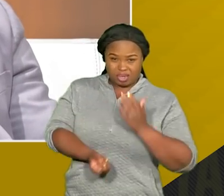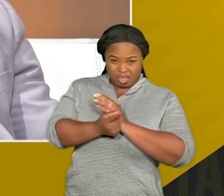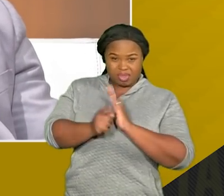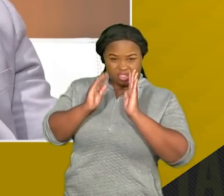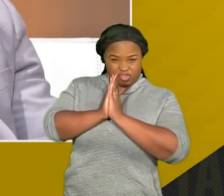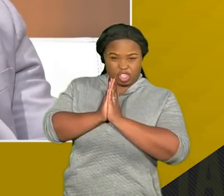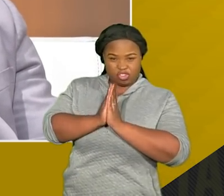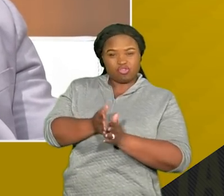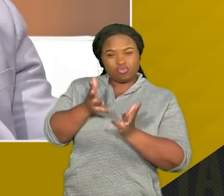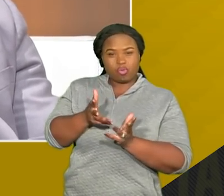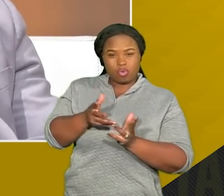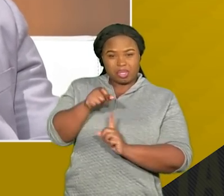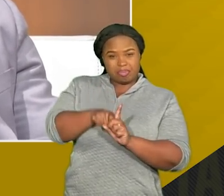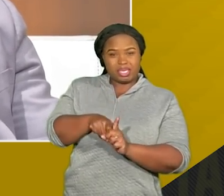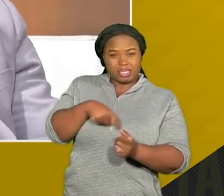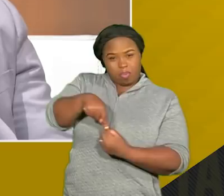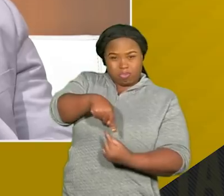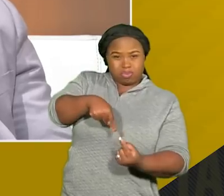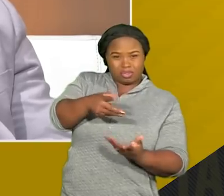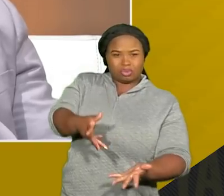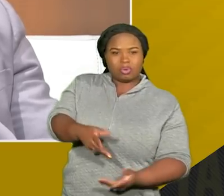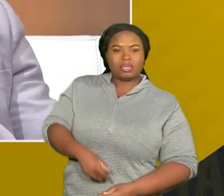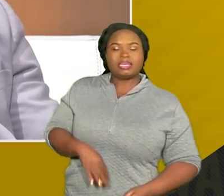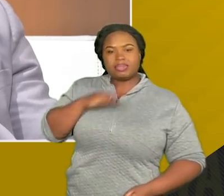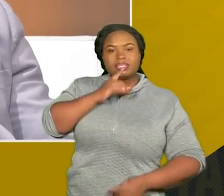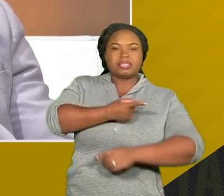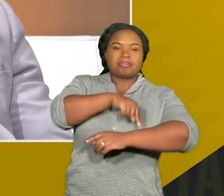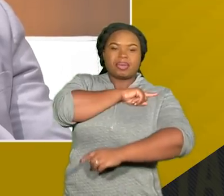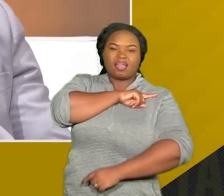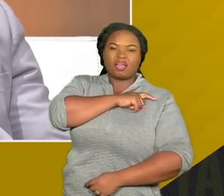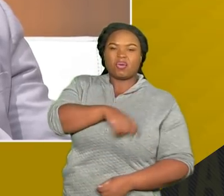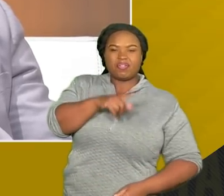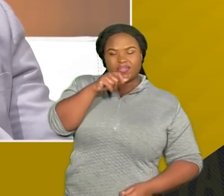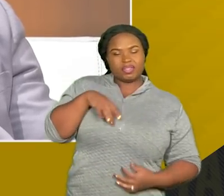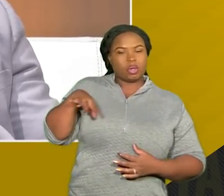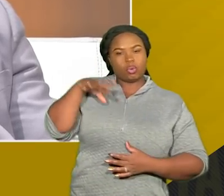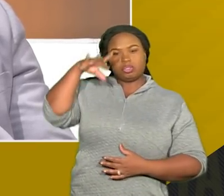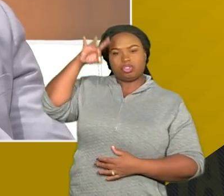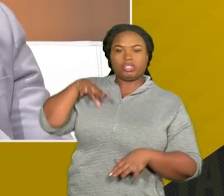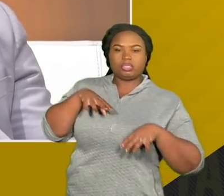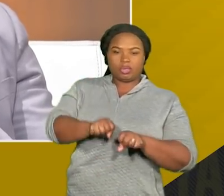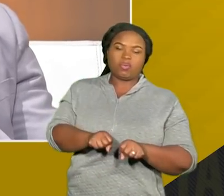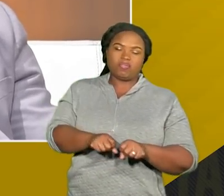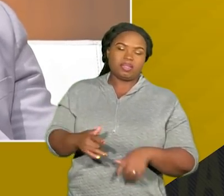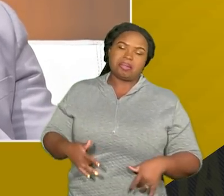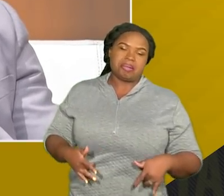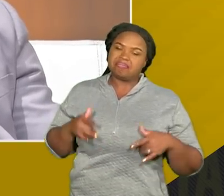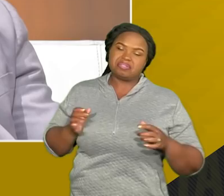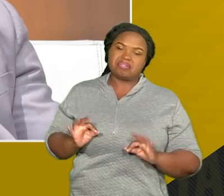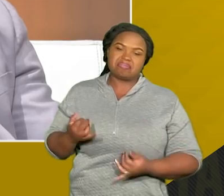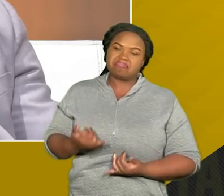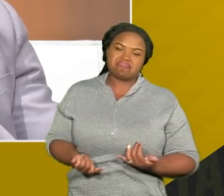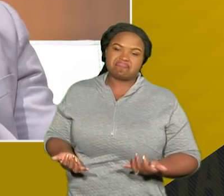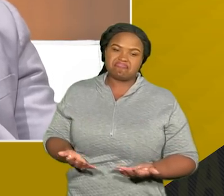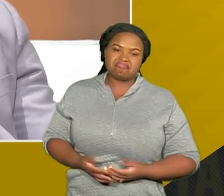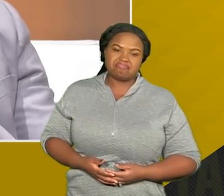there, those people are being slain by the power of this of the Holy Spirit. Okay. There's nothing else.